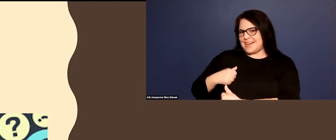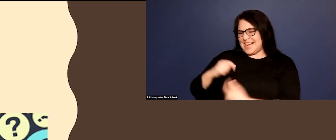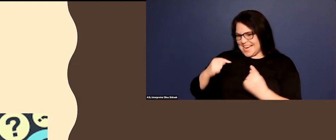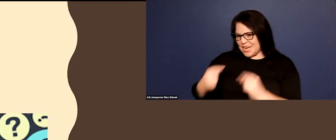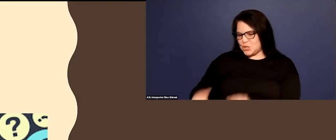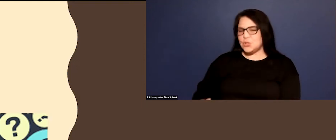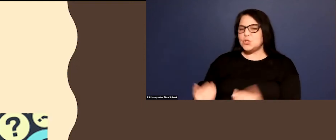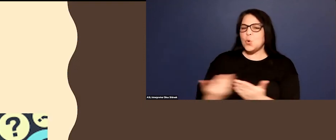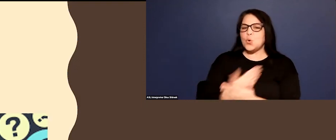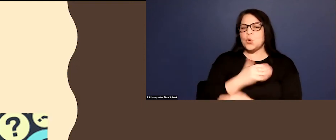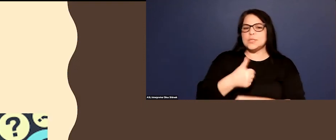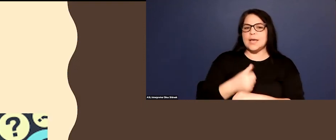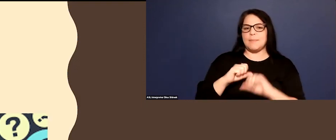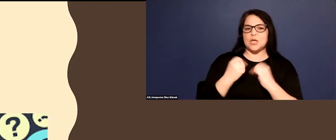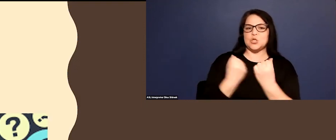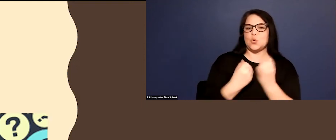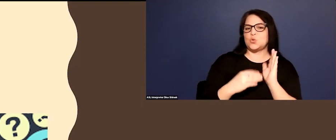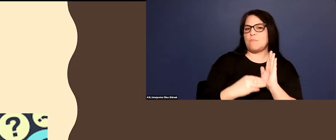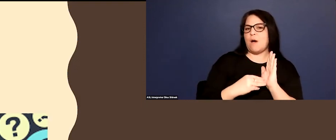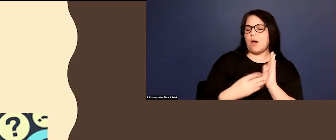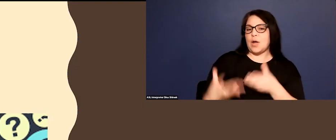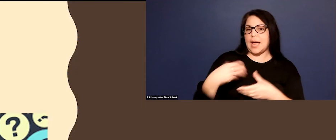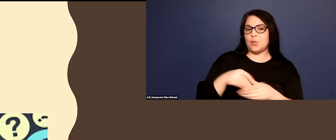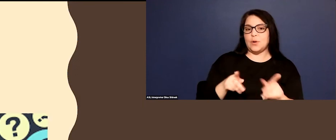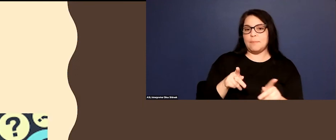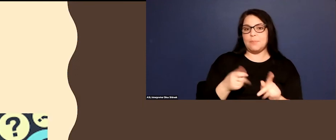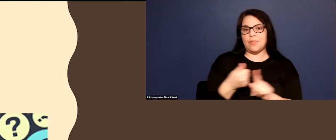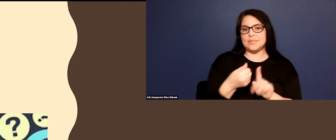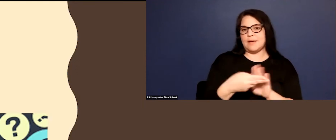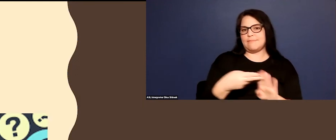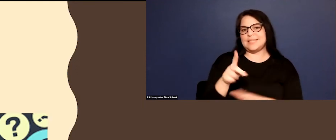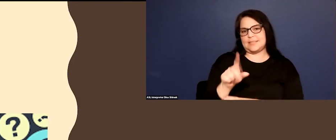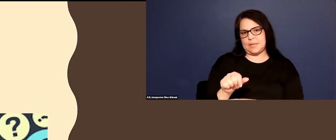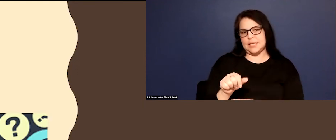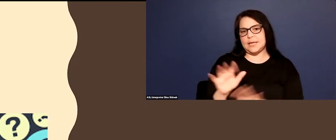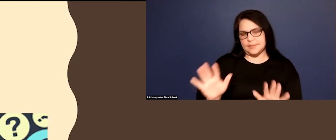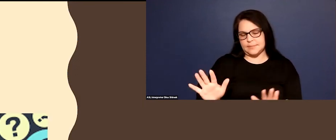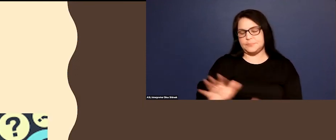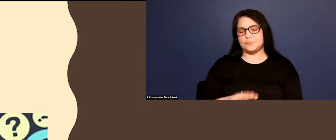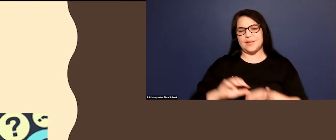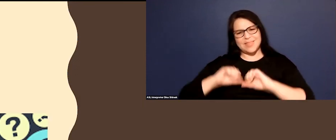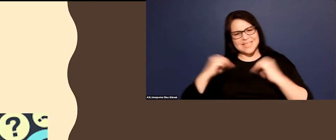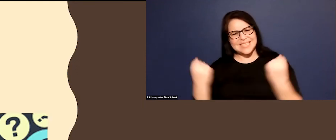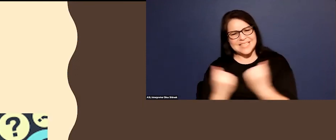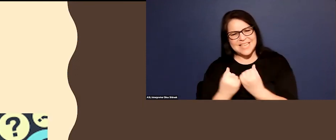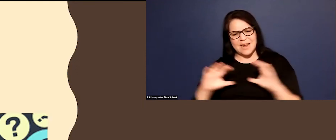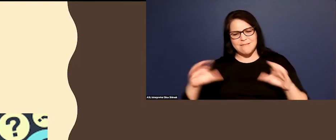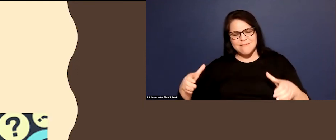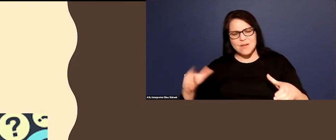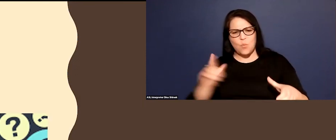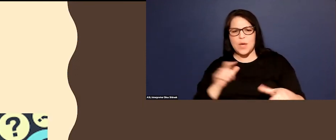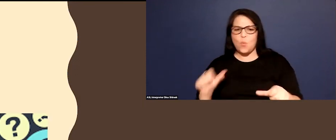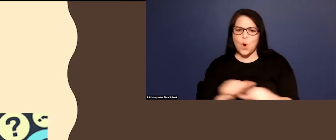started that included people with disabilities. As a society, we worked